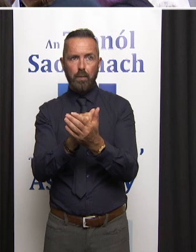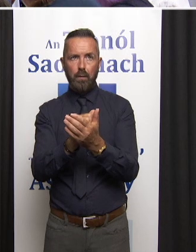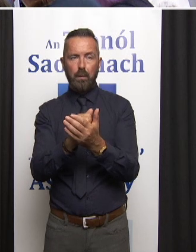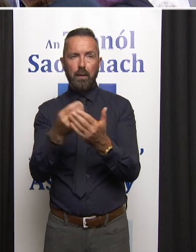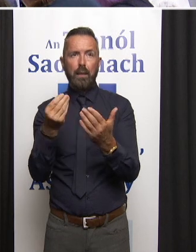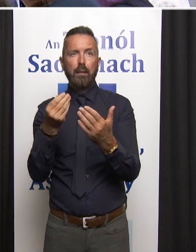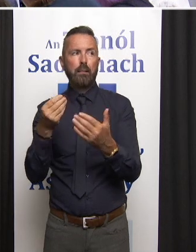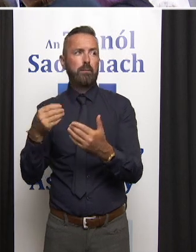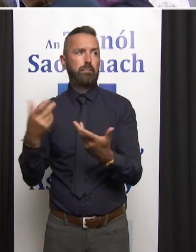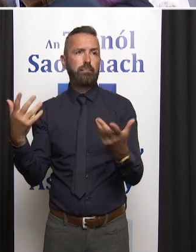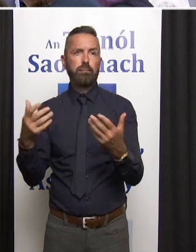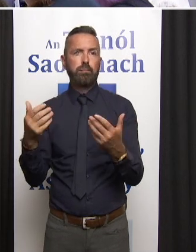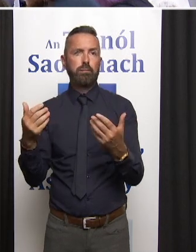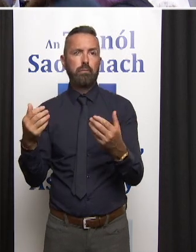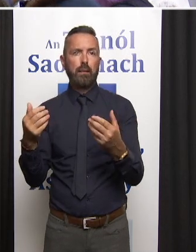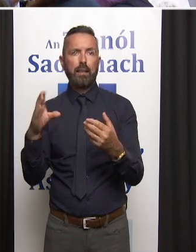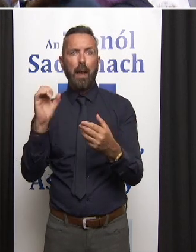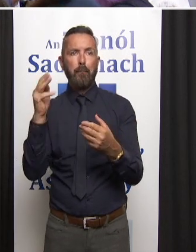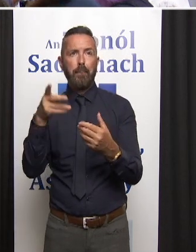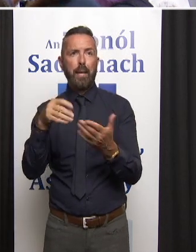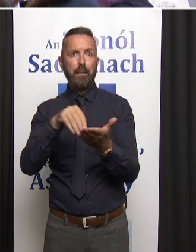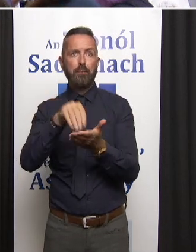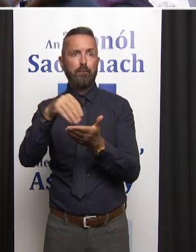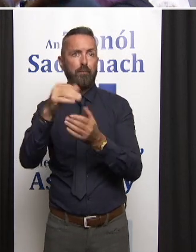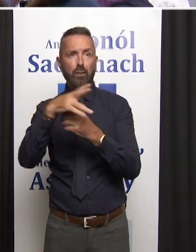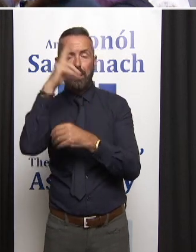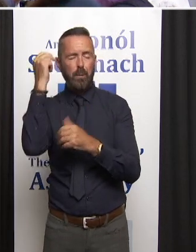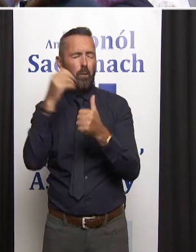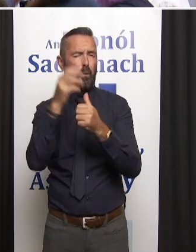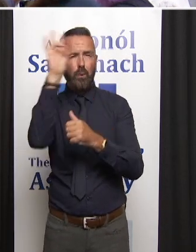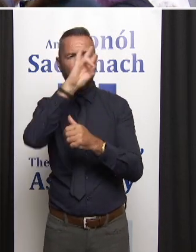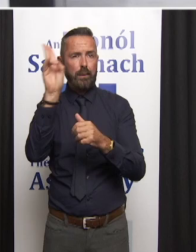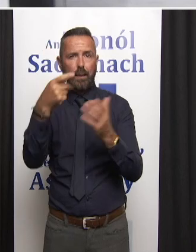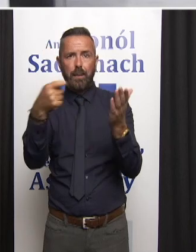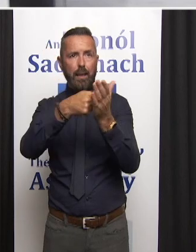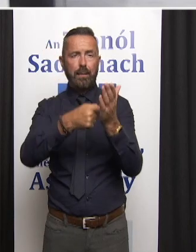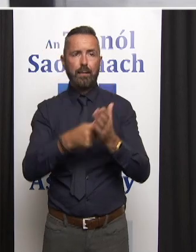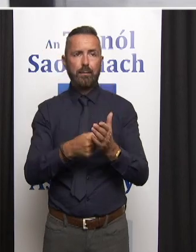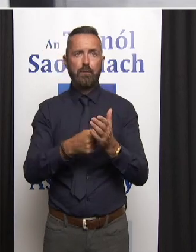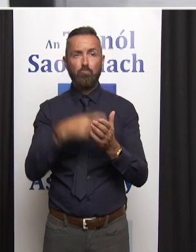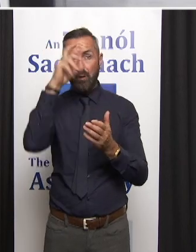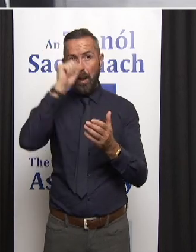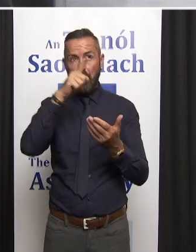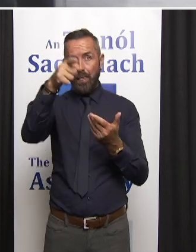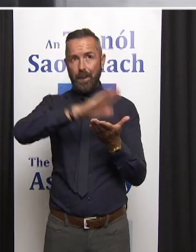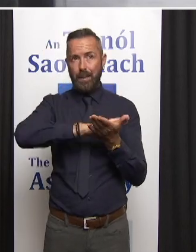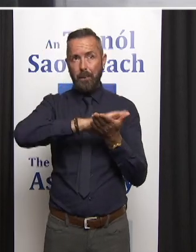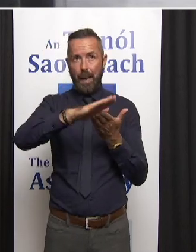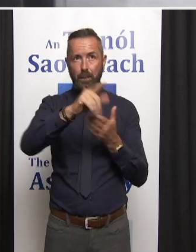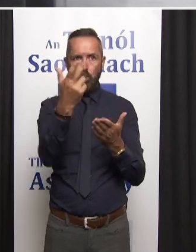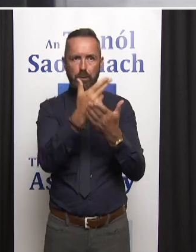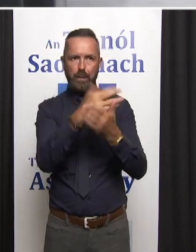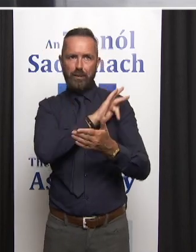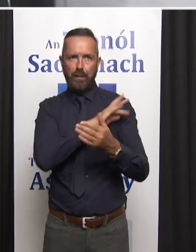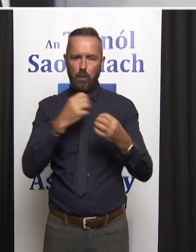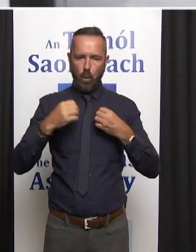of existing councillors, or any other questions for the ballot paper. Again, this is a blank canvas. You design your ballot paper